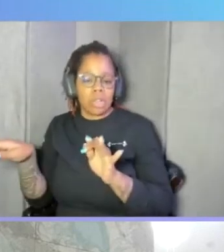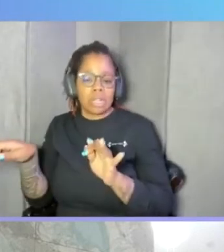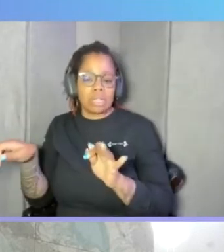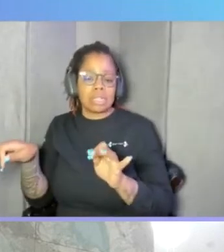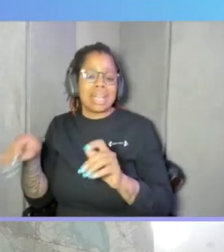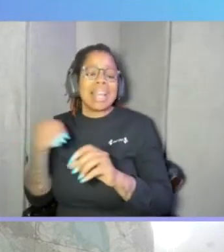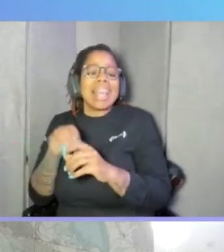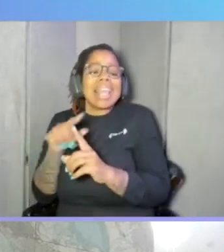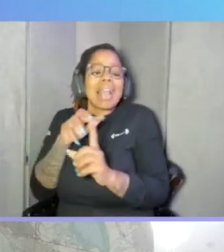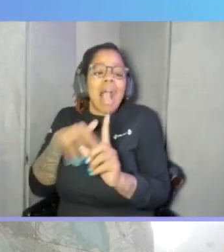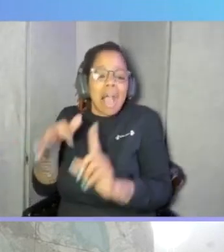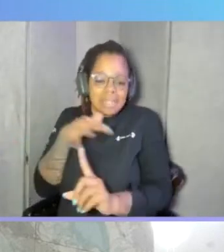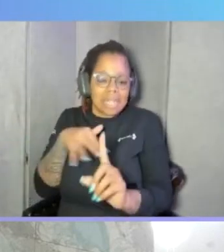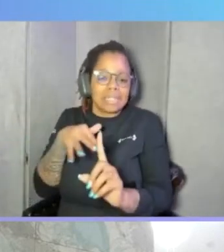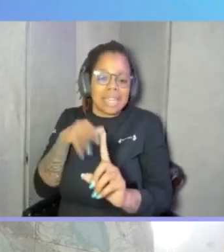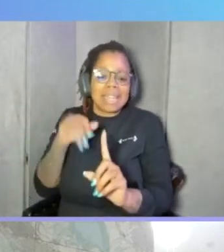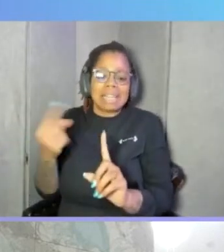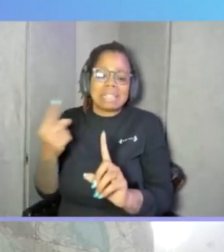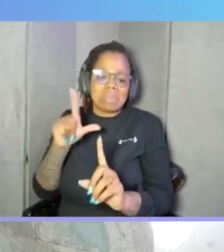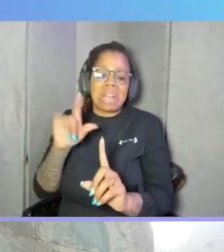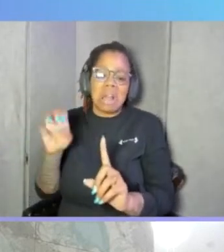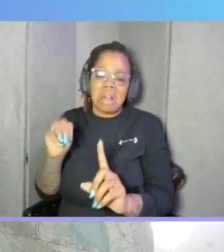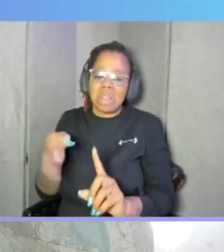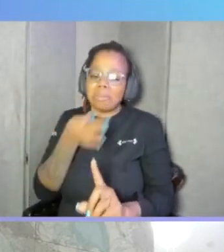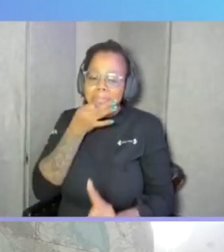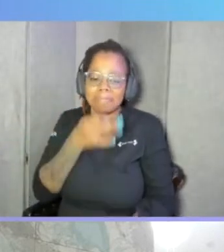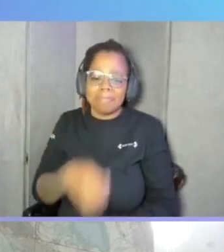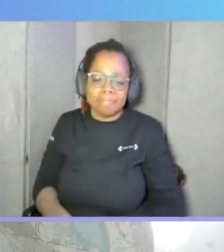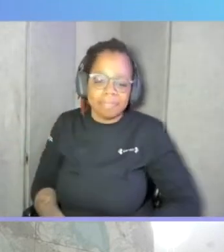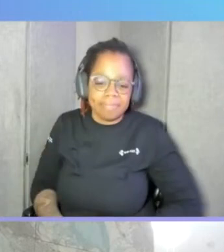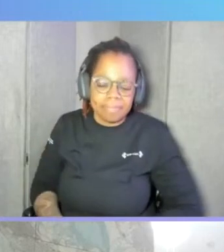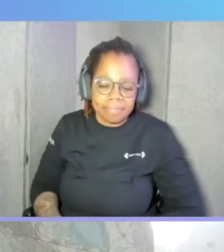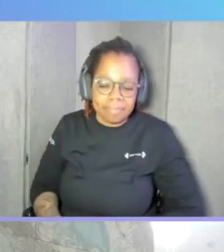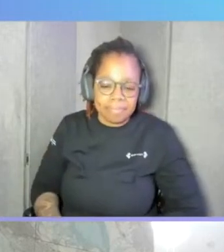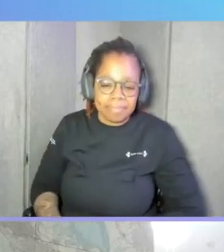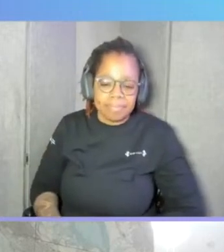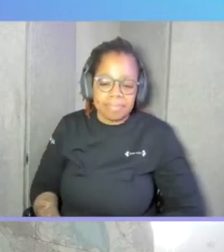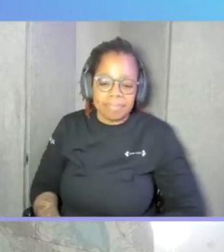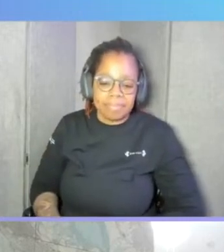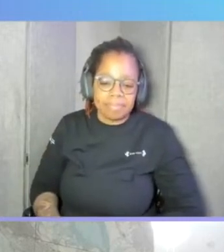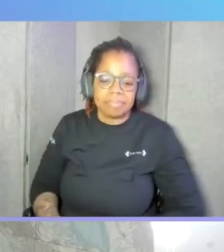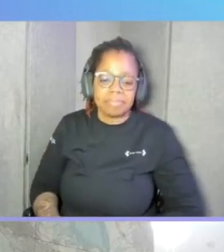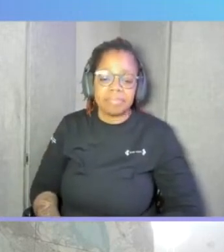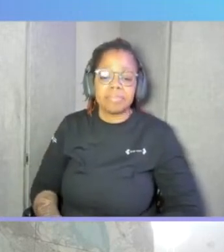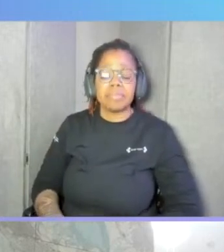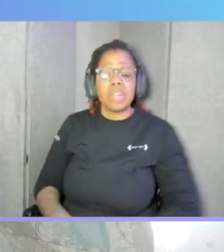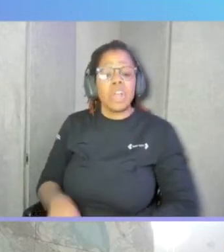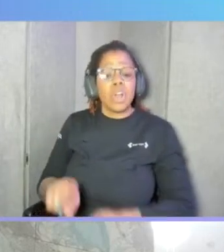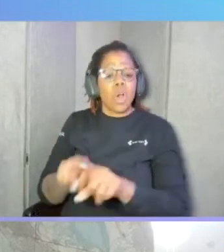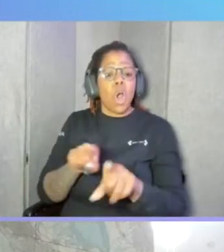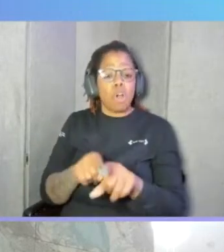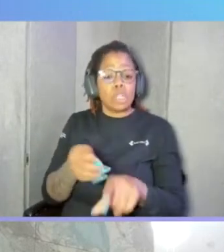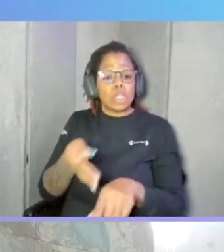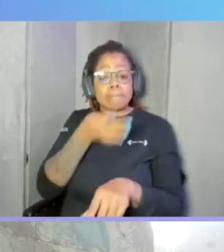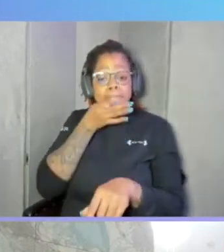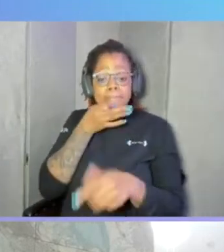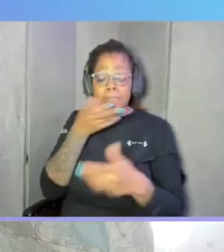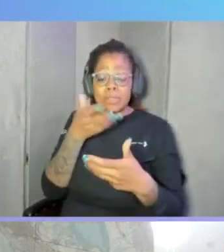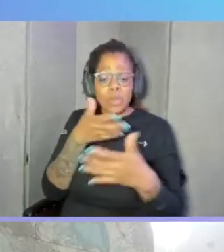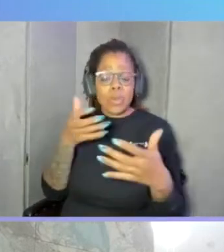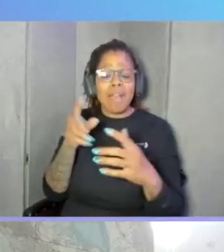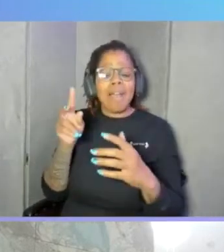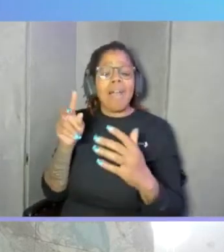context is something that LLMs are very good at. Okay? It's very good at object identification, navigation,